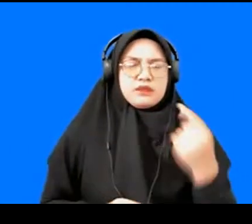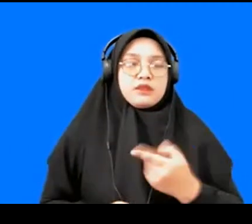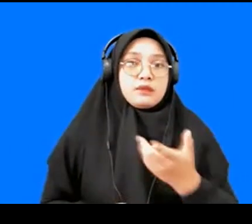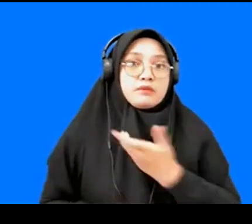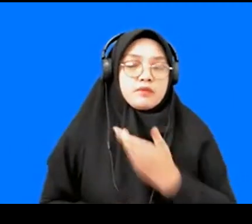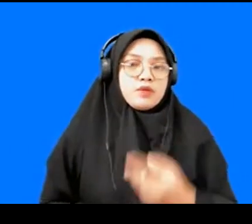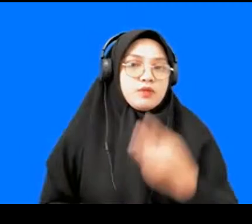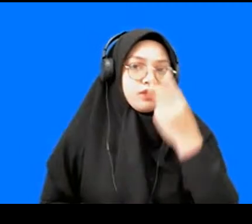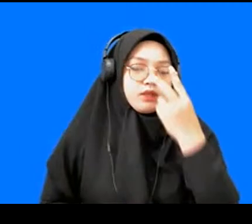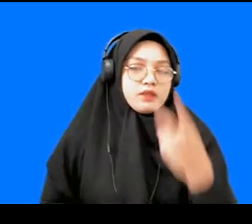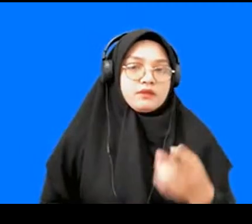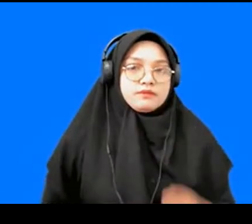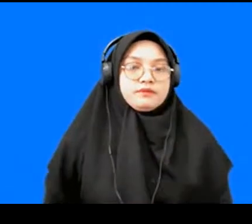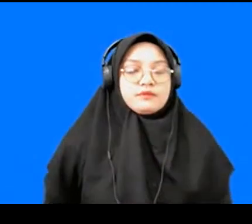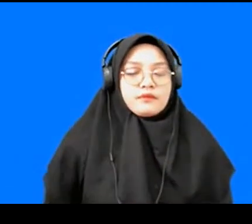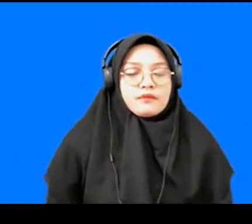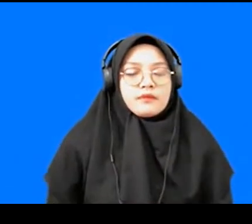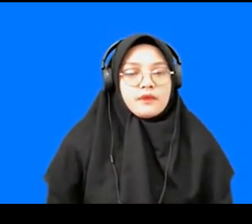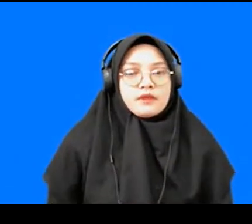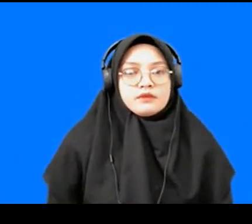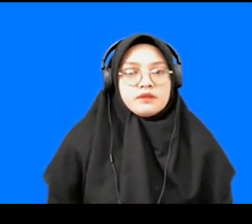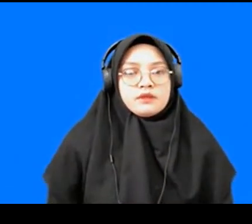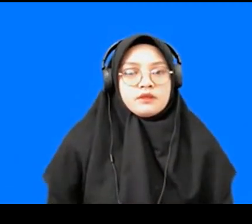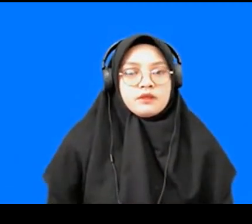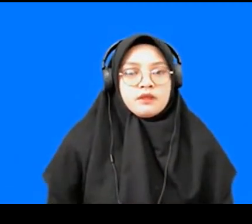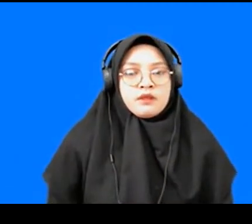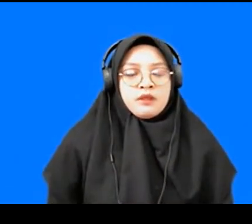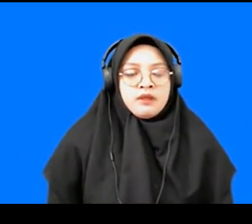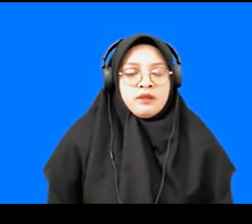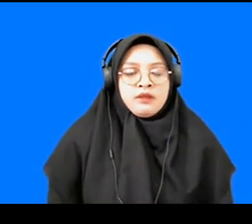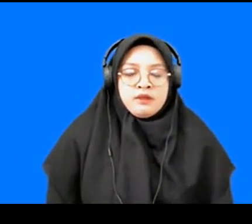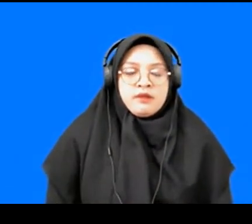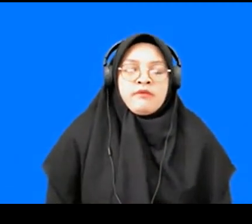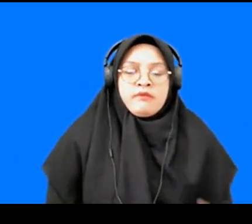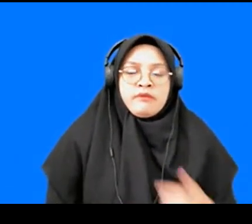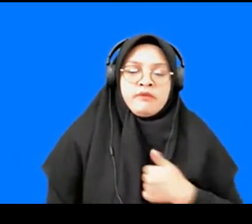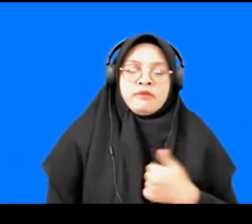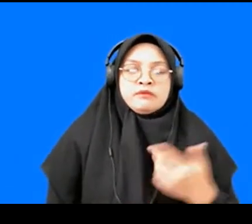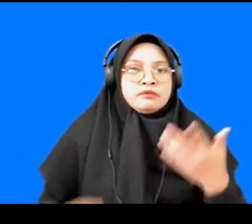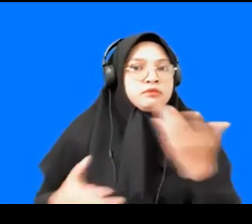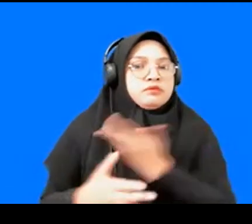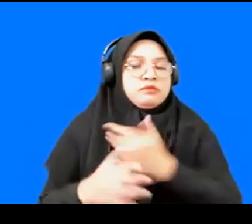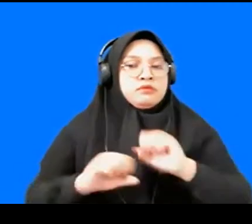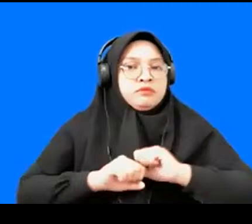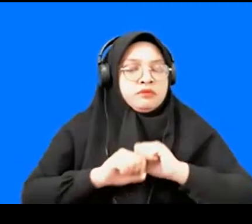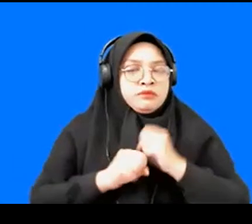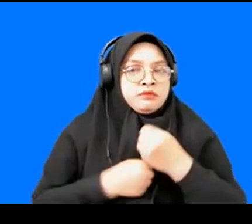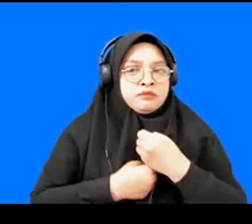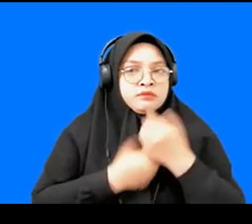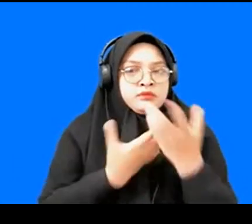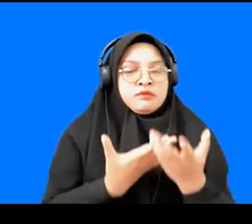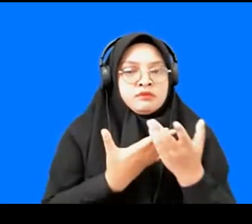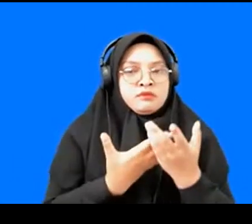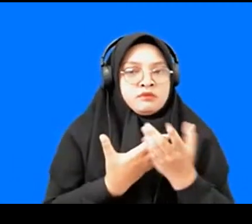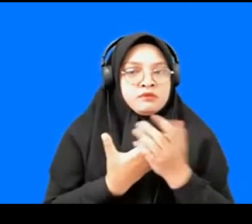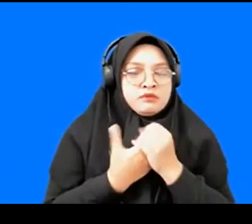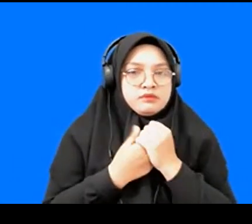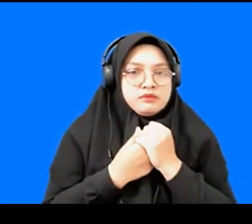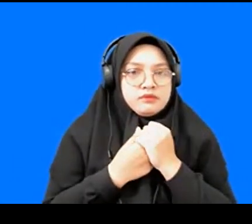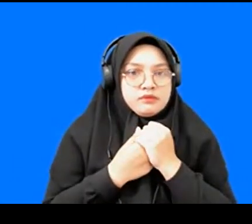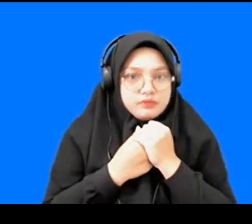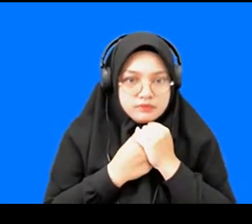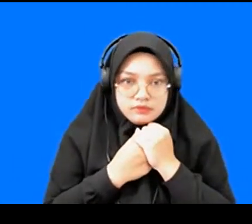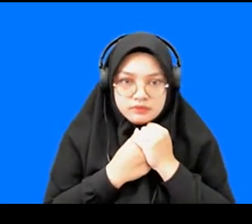context that I wanted to make, you know, one observation. Another one is that there is a still strong